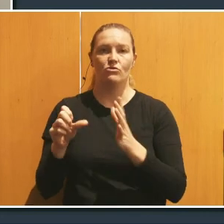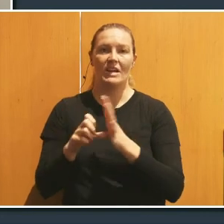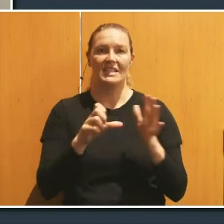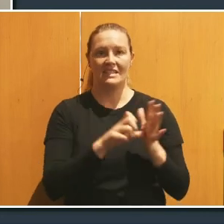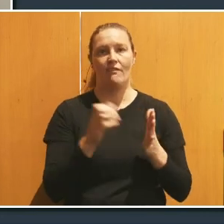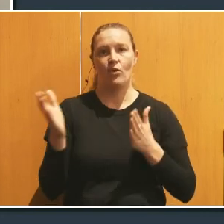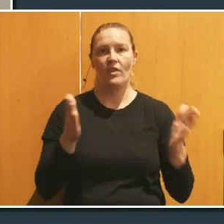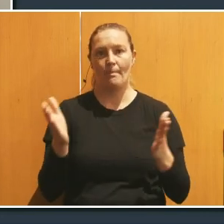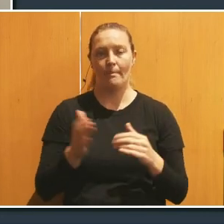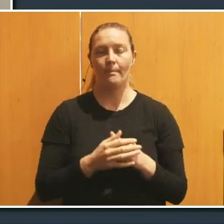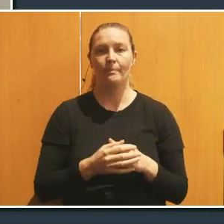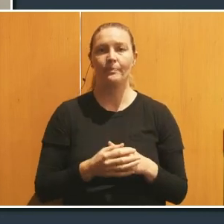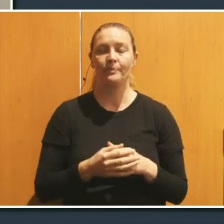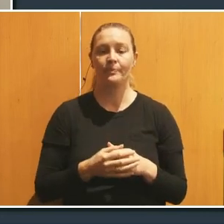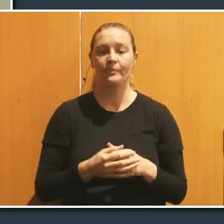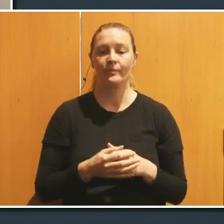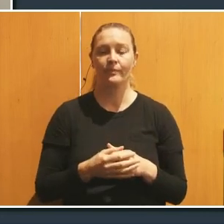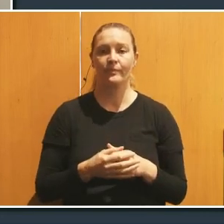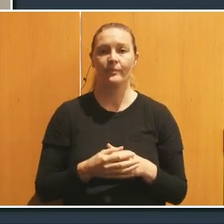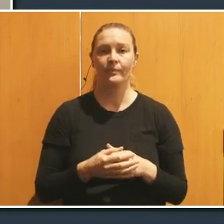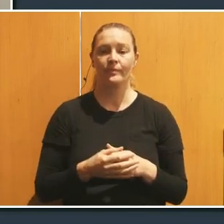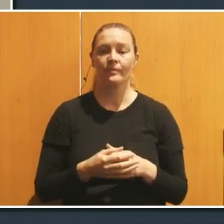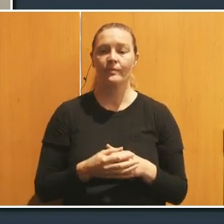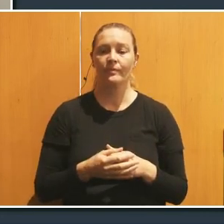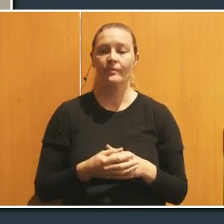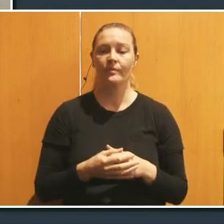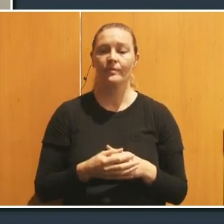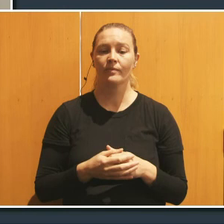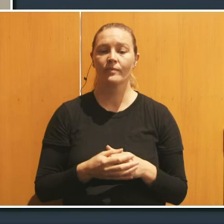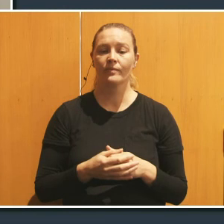older demographic. But as I say, that is inherently